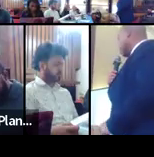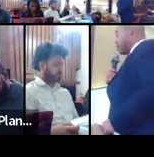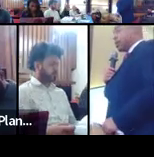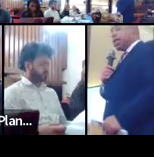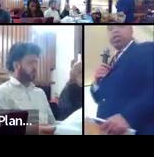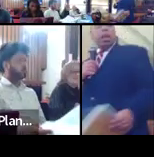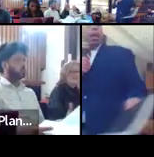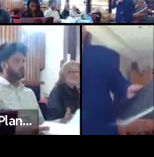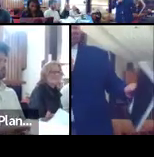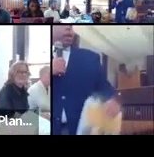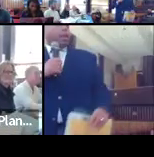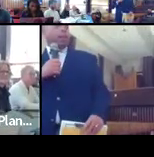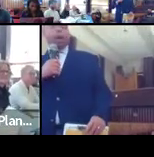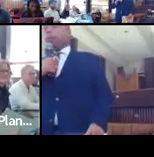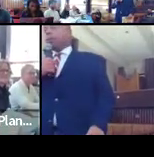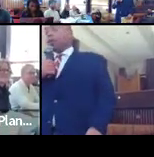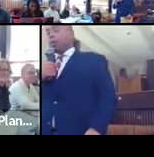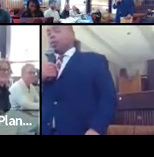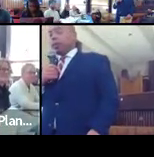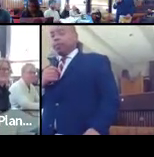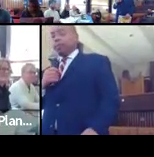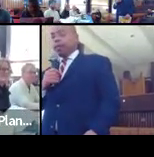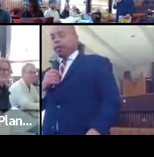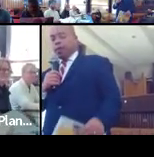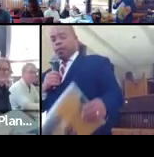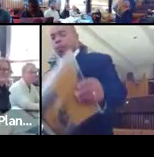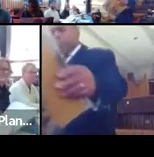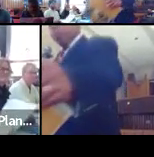consultants here, they have a presentation, and then we're going to hear from members of the community.